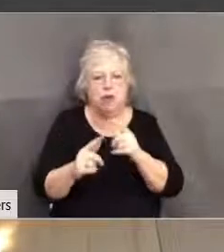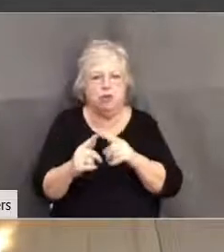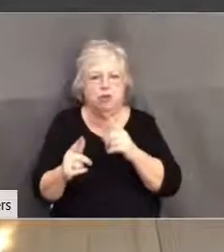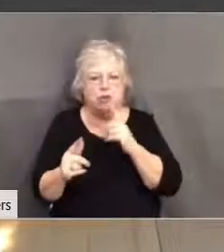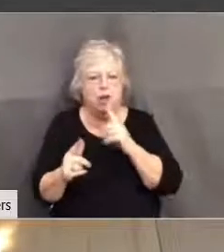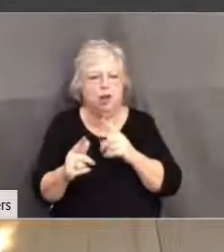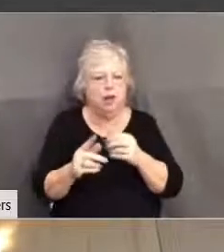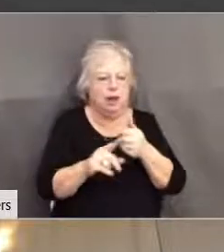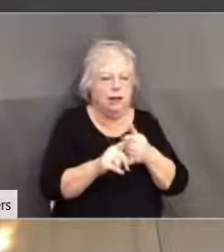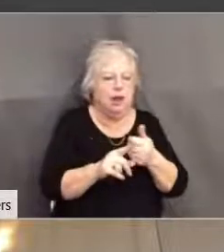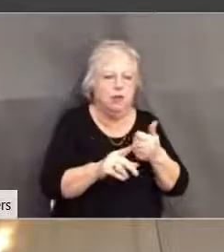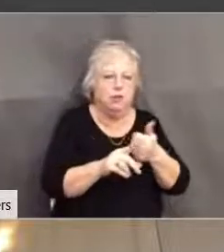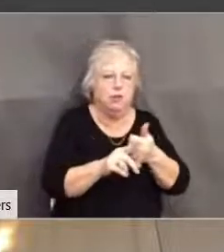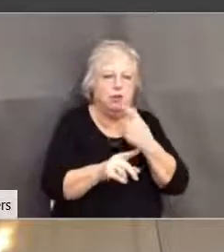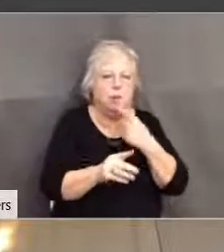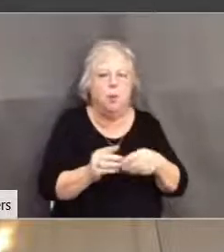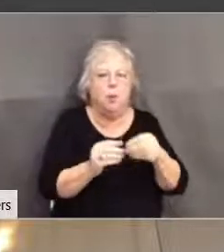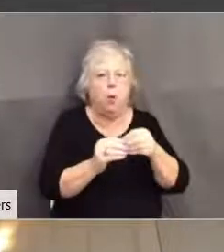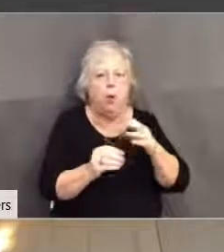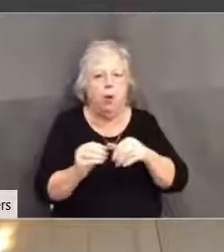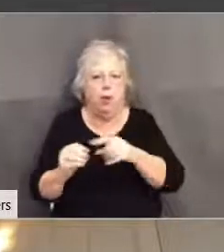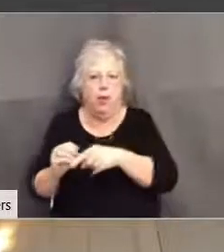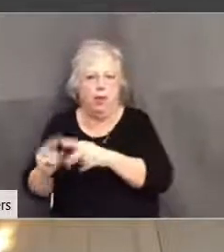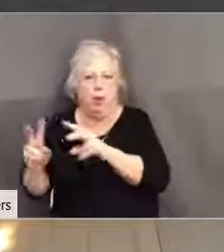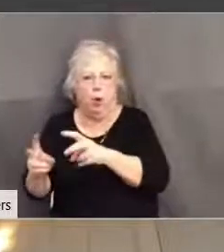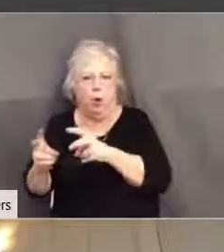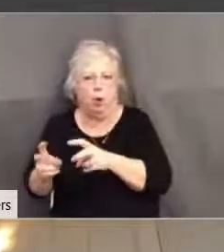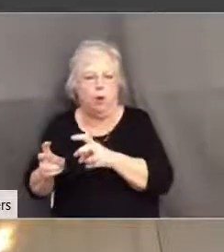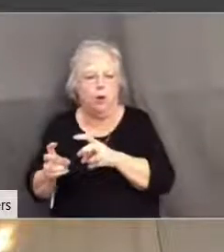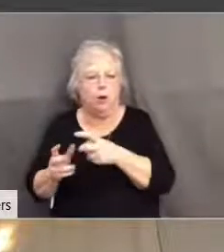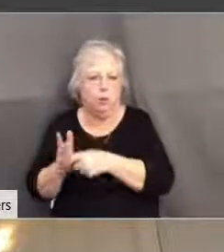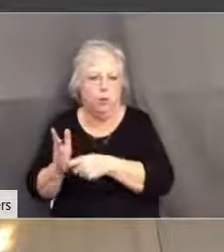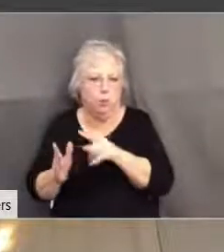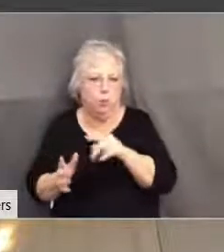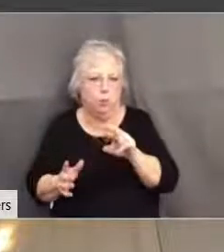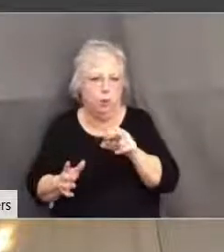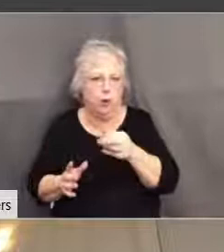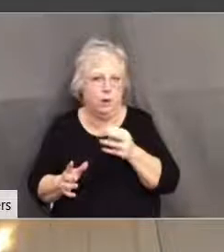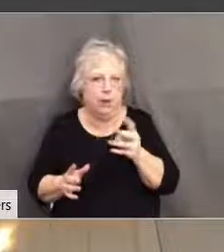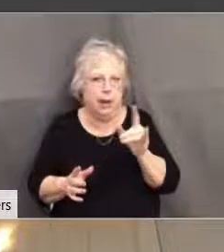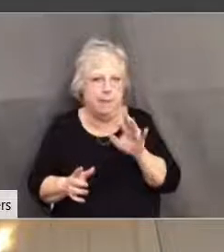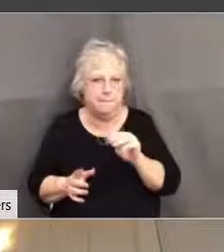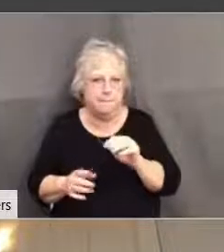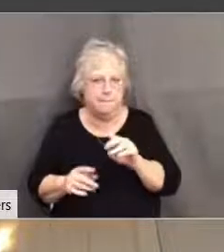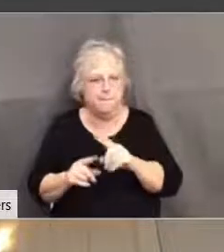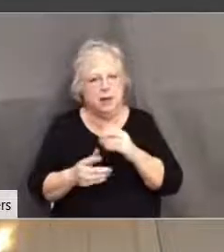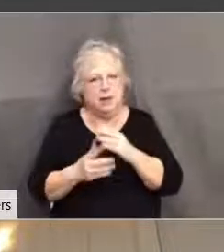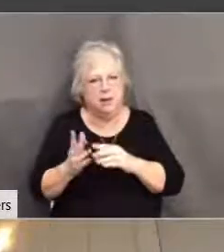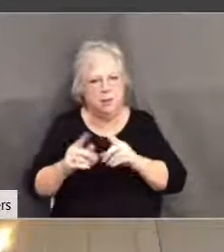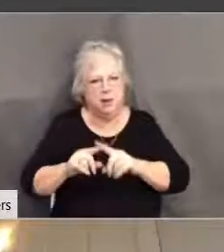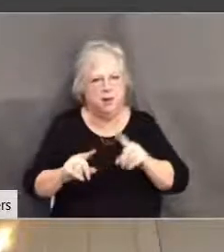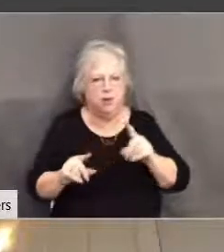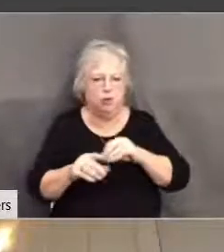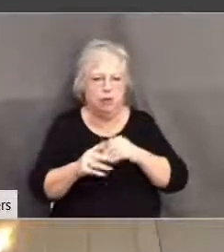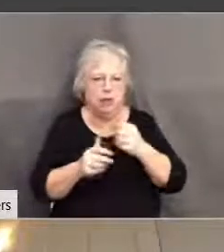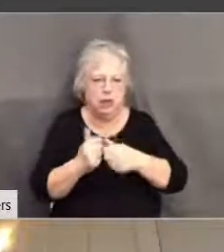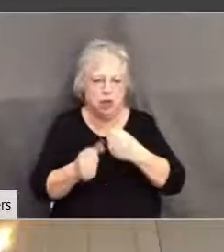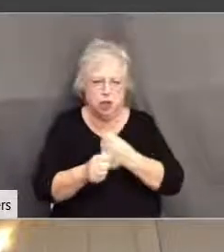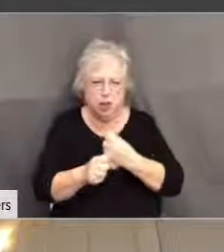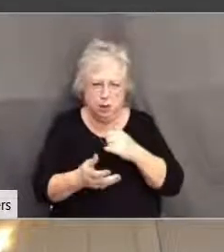more than the quoted premium, and there's been some differential in each year. Is that a correct memory?